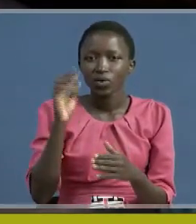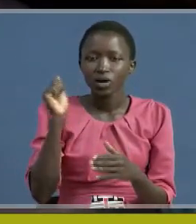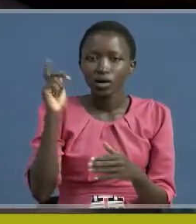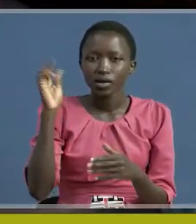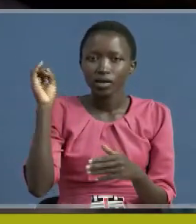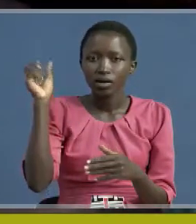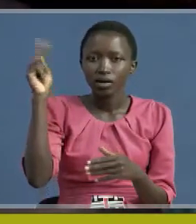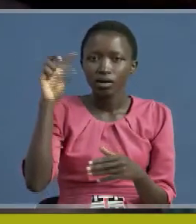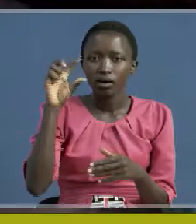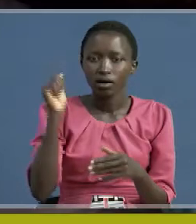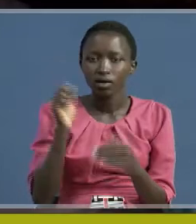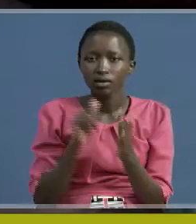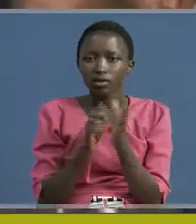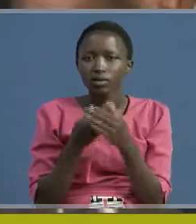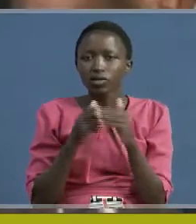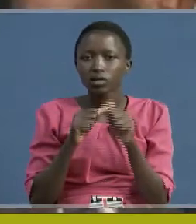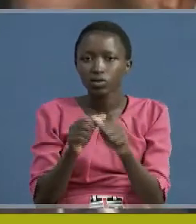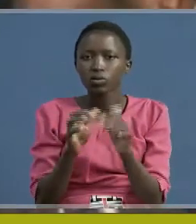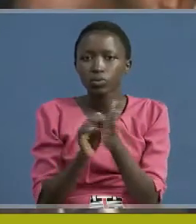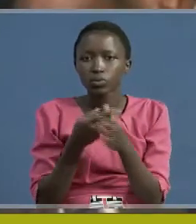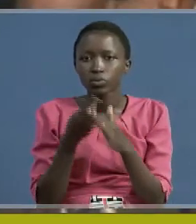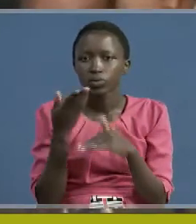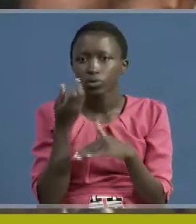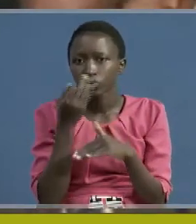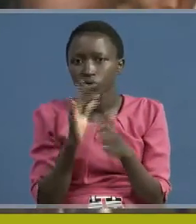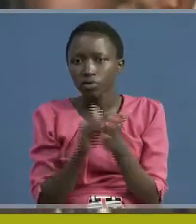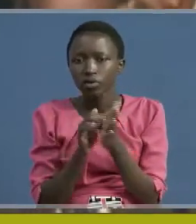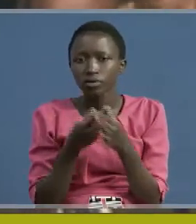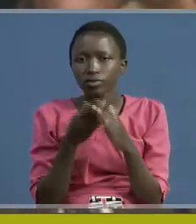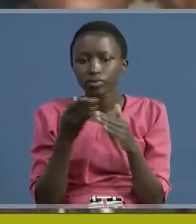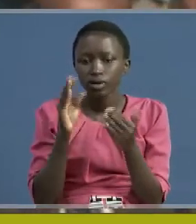pia ametoa agizo la kuendelea kutibiwa kwa Irungu wakati